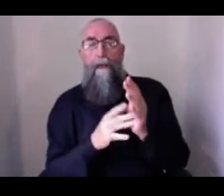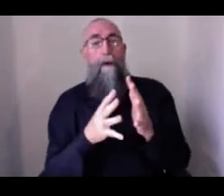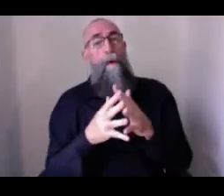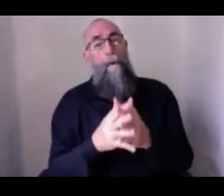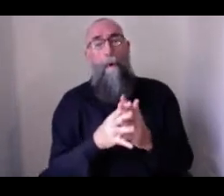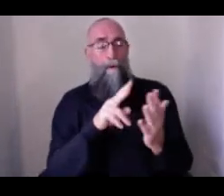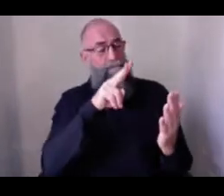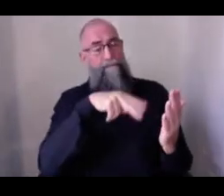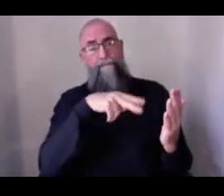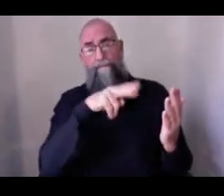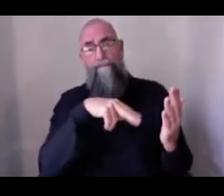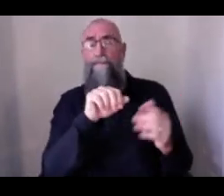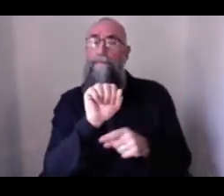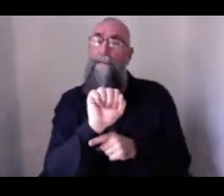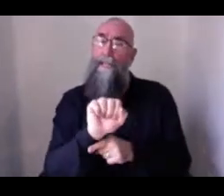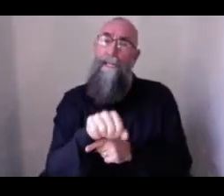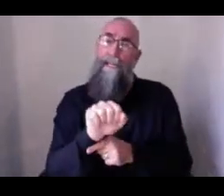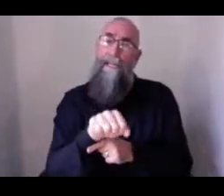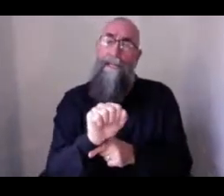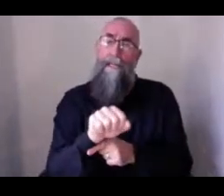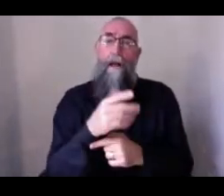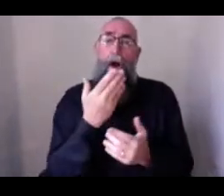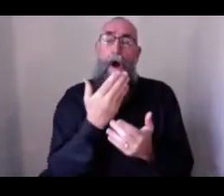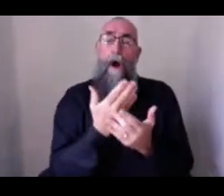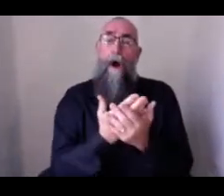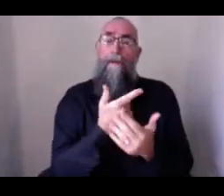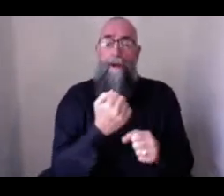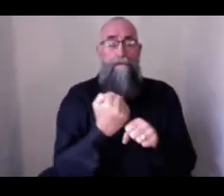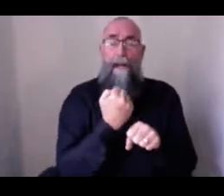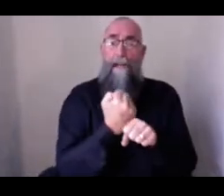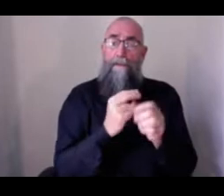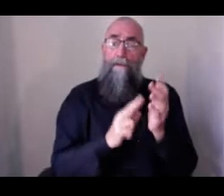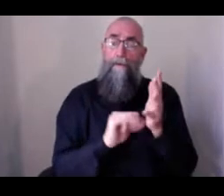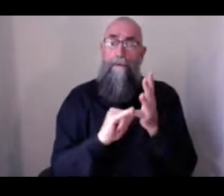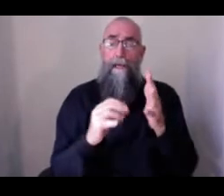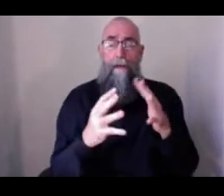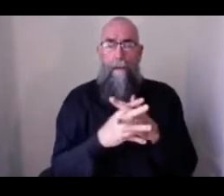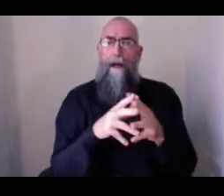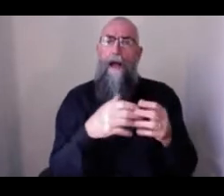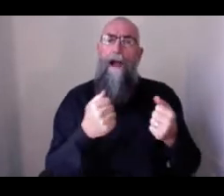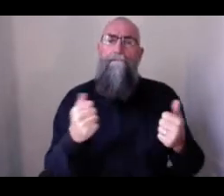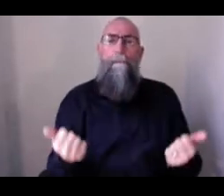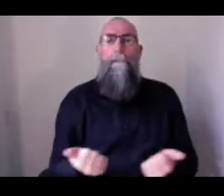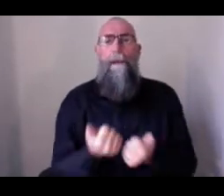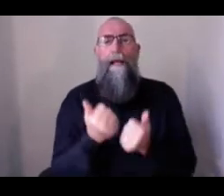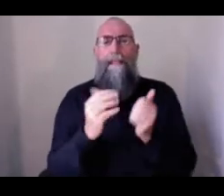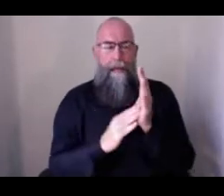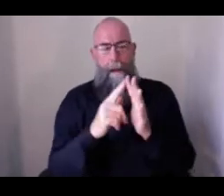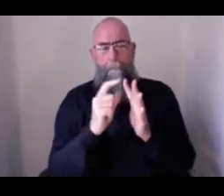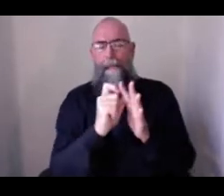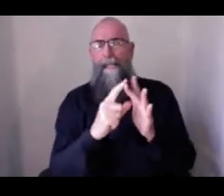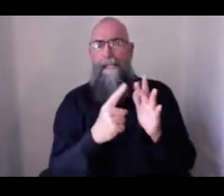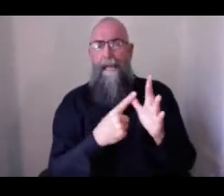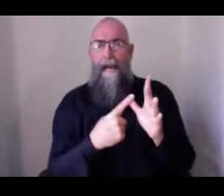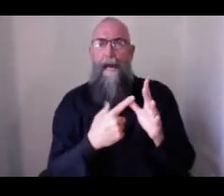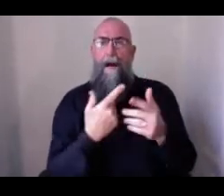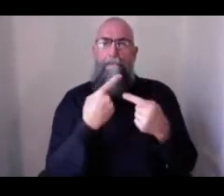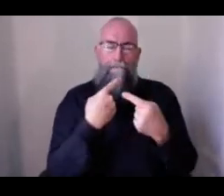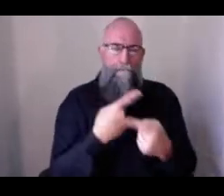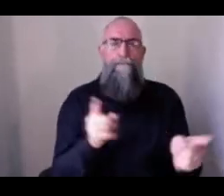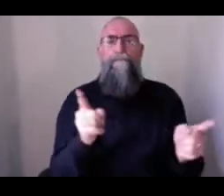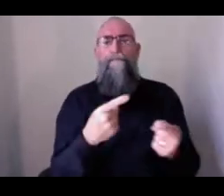So yeah, and actually on the Create New South Wales website, there are lots of media releases that sort of talk to what the minister has approved or whether what